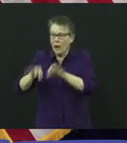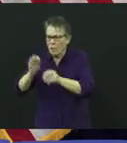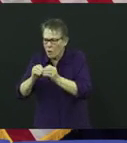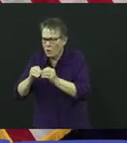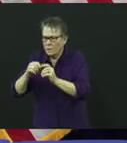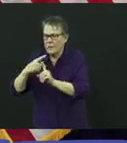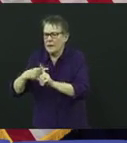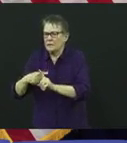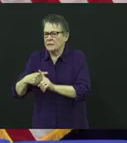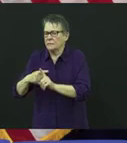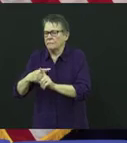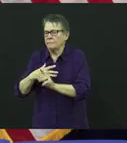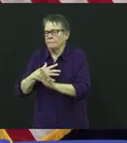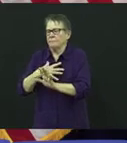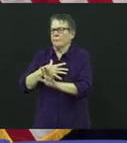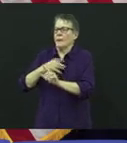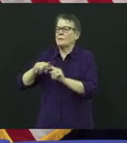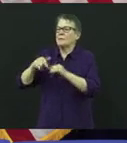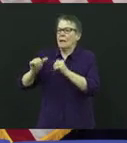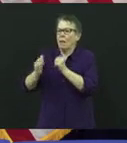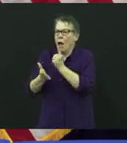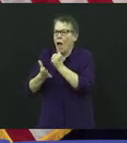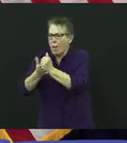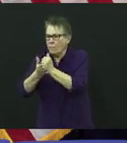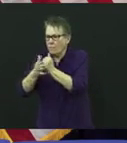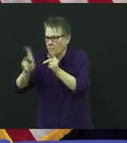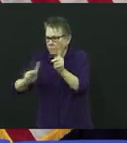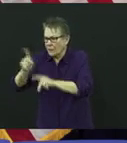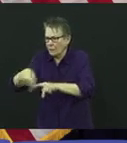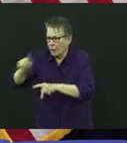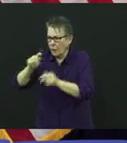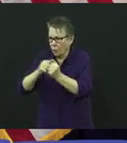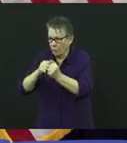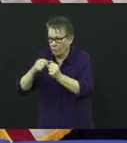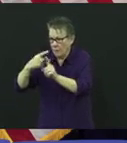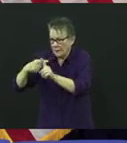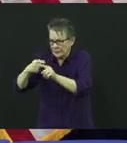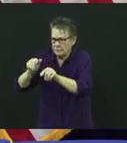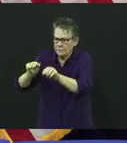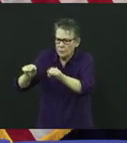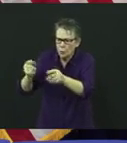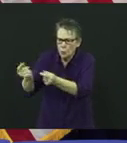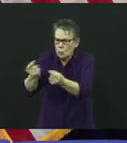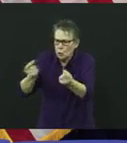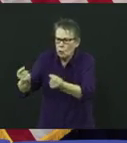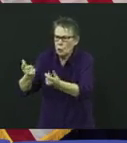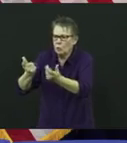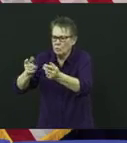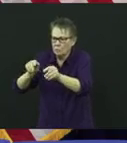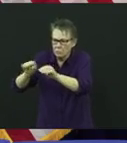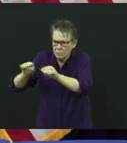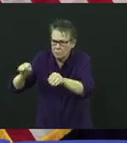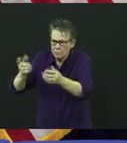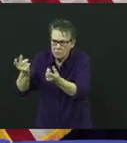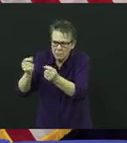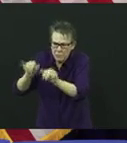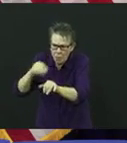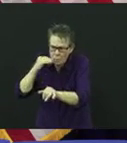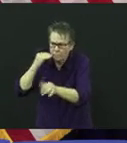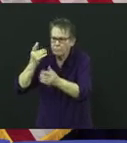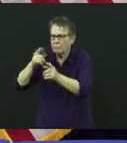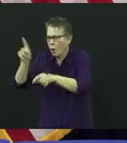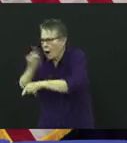can of this outbreak. Our FEMA-partnered testing sites remain open daily, and more